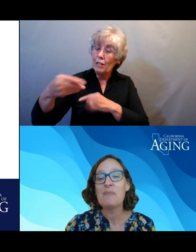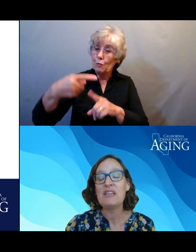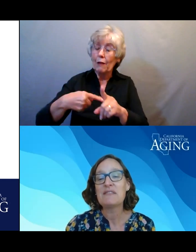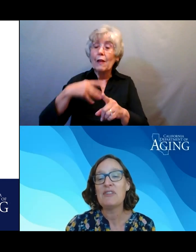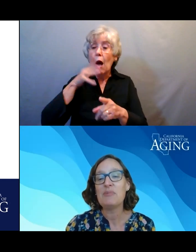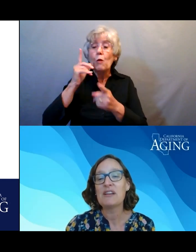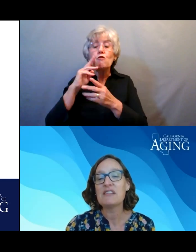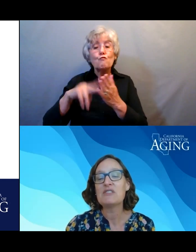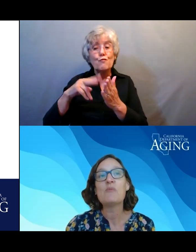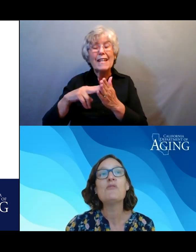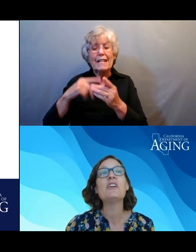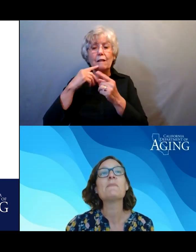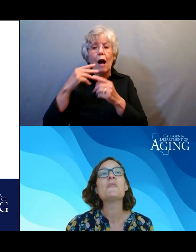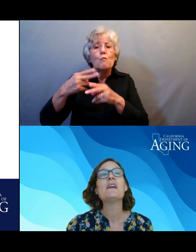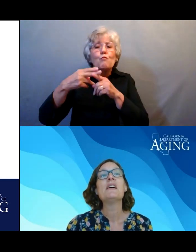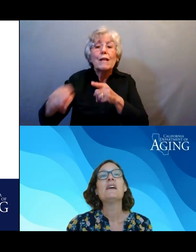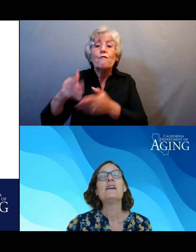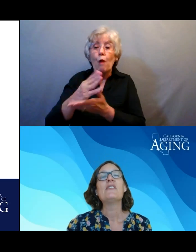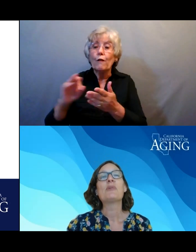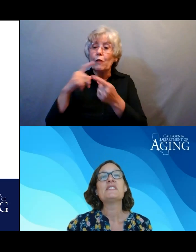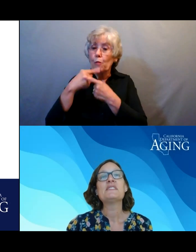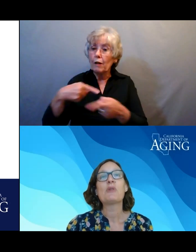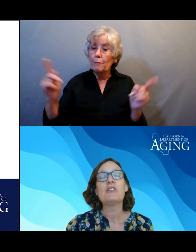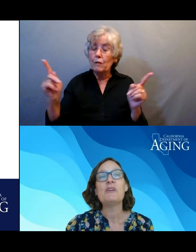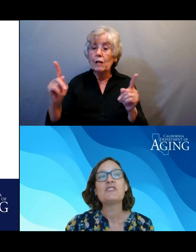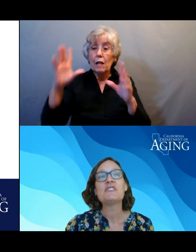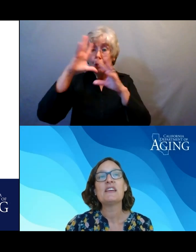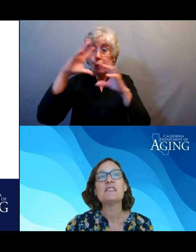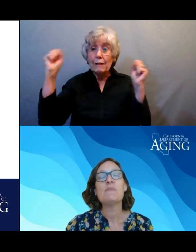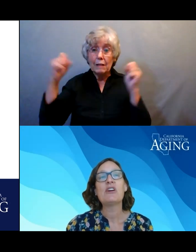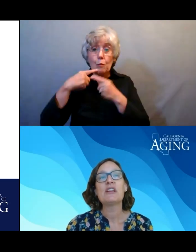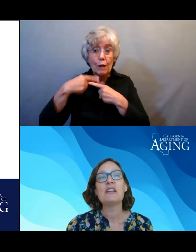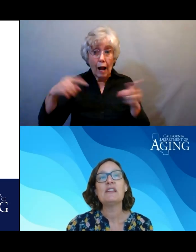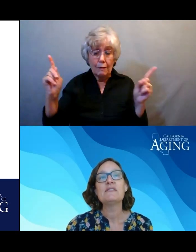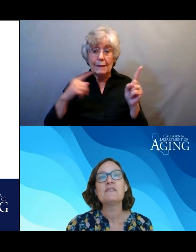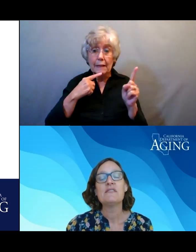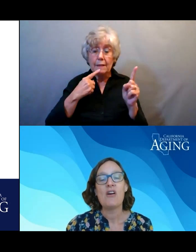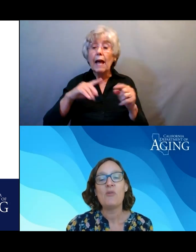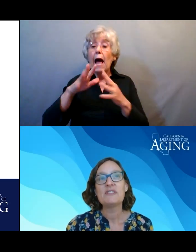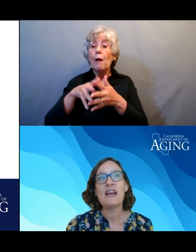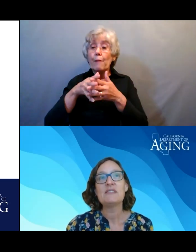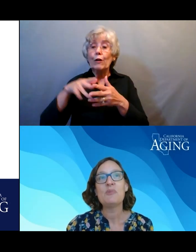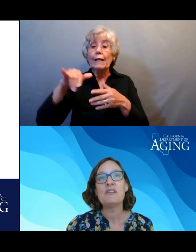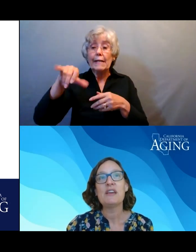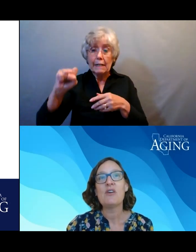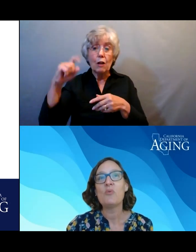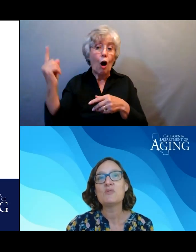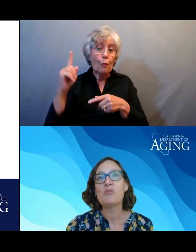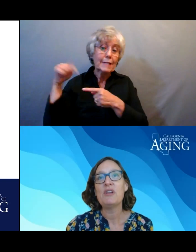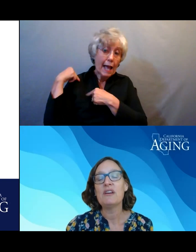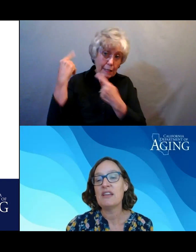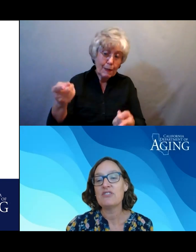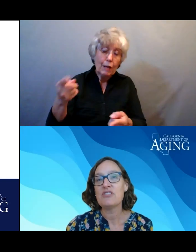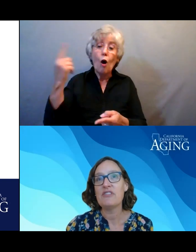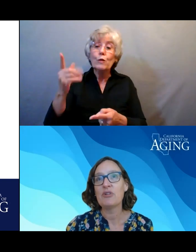brief piece of it because it is so moving. The president's proclamation says, "America is, always has been, and always